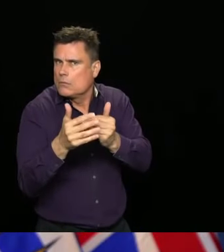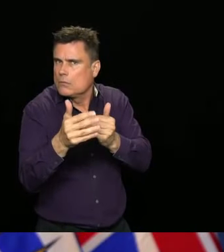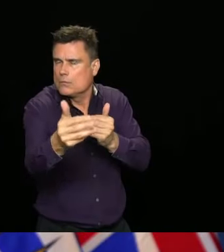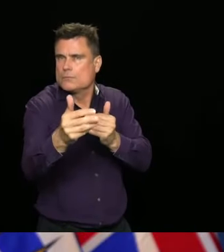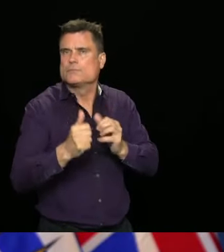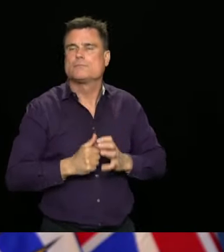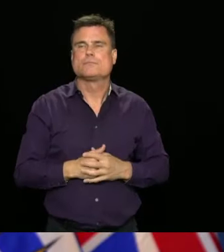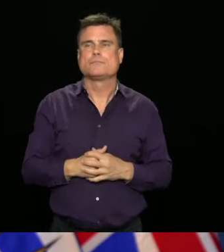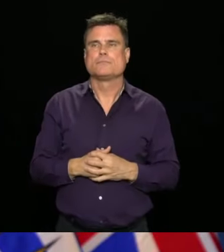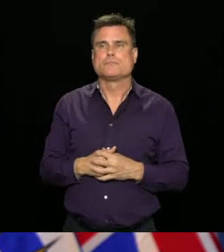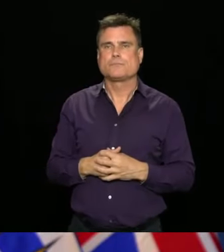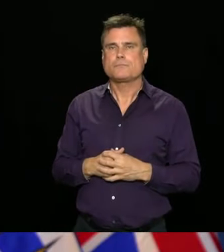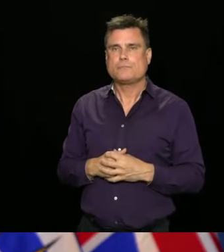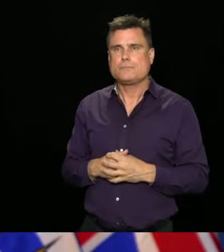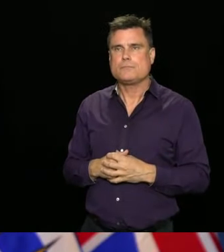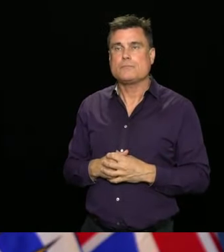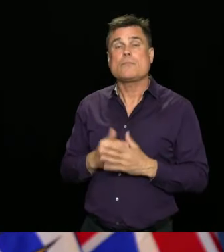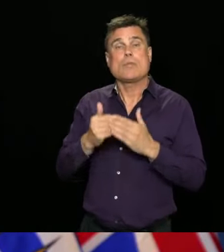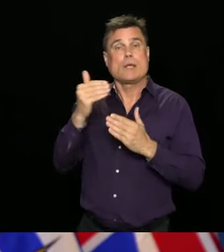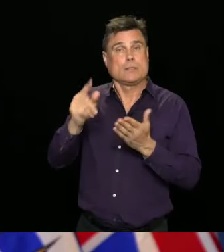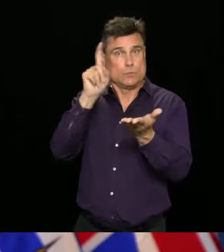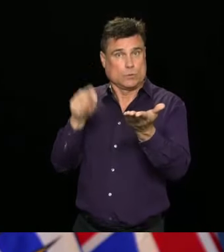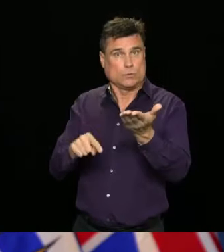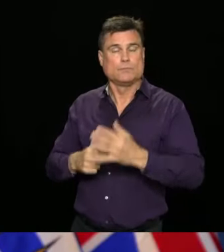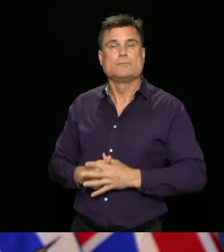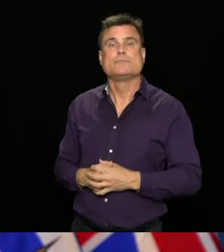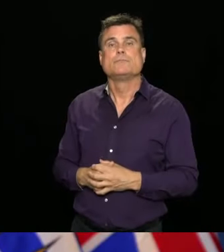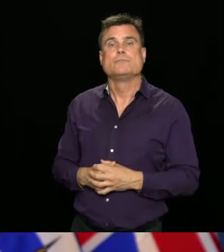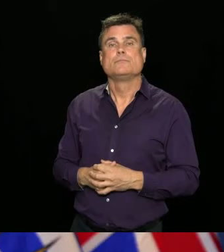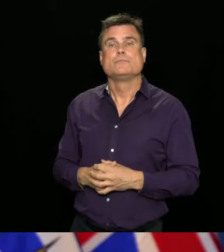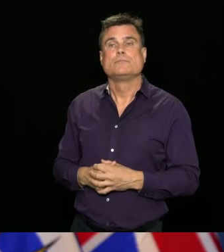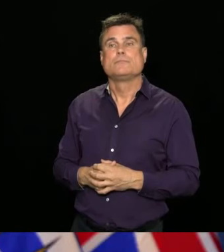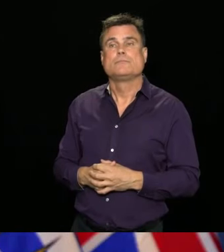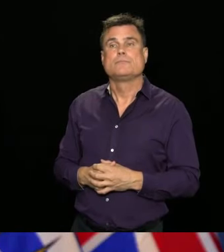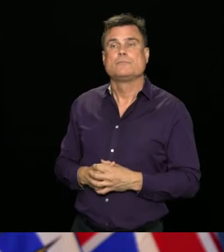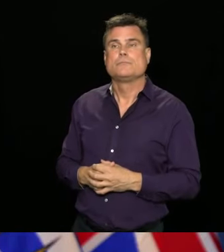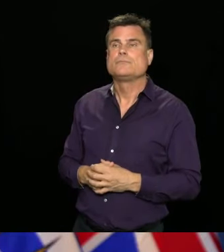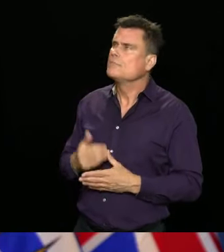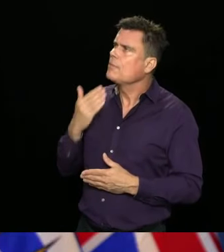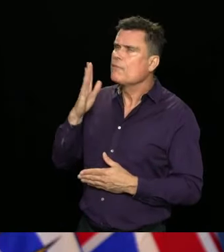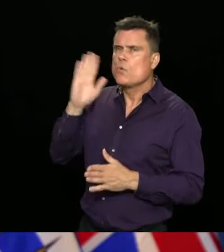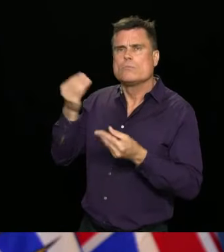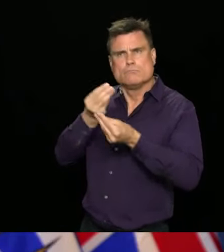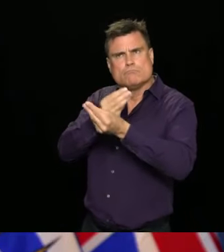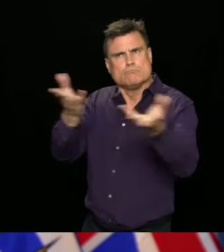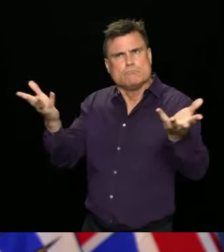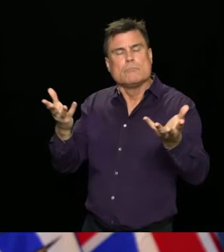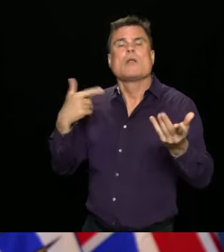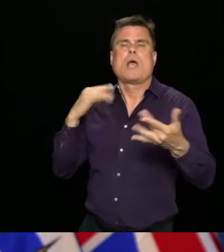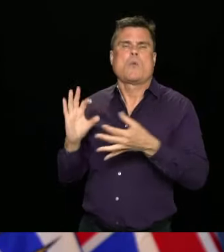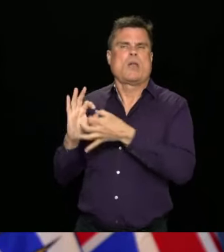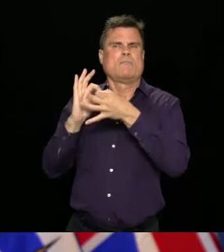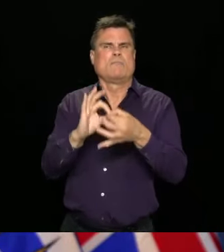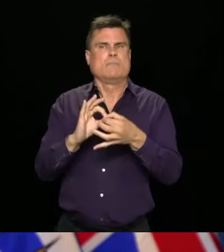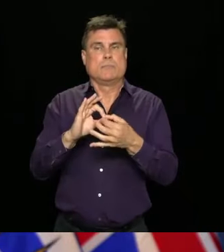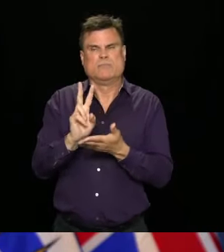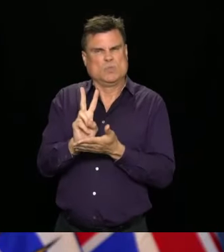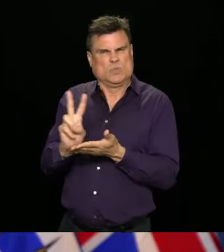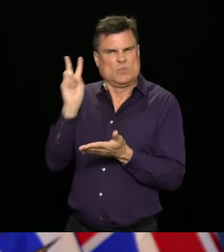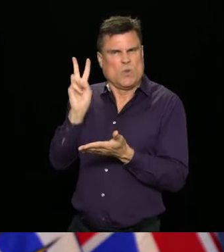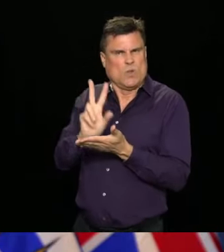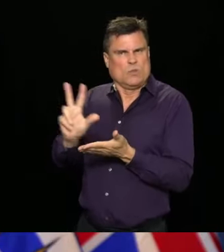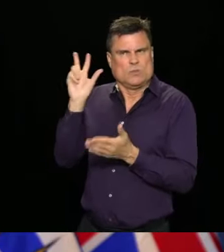Hi, good afternoon, Minister. Thanks for the announcement. My question is about a program or an announcement you made a couple of weeks ago